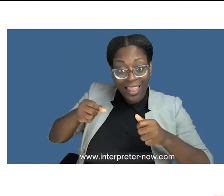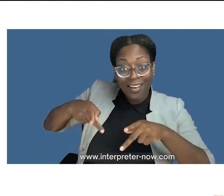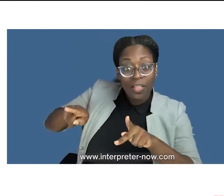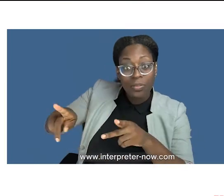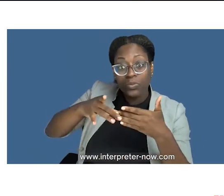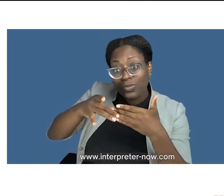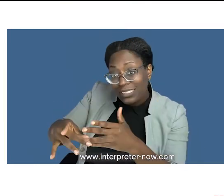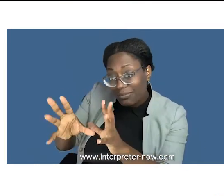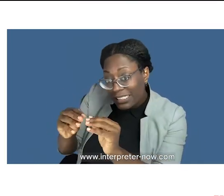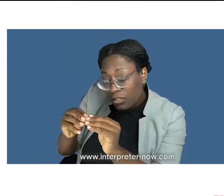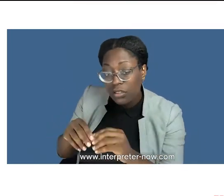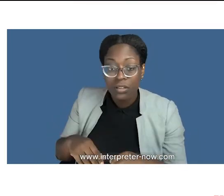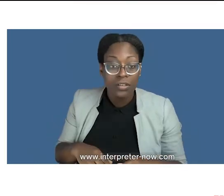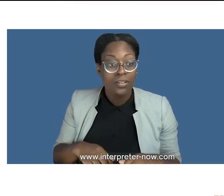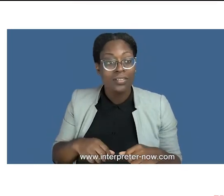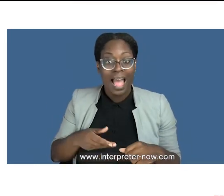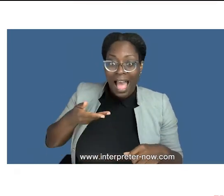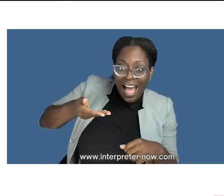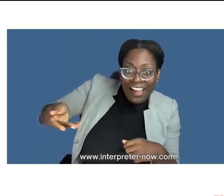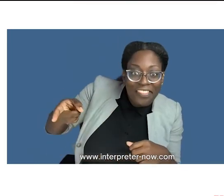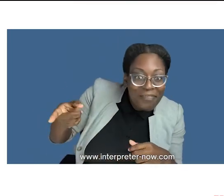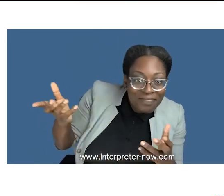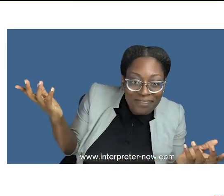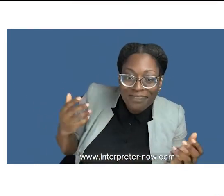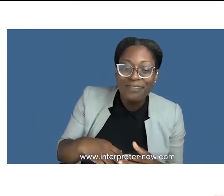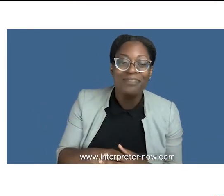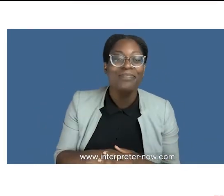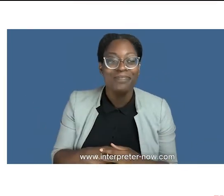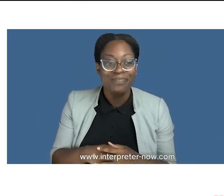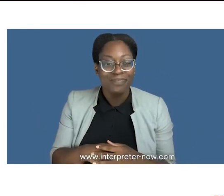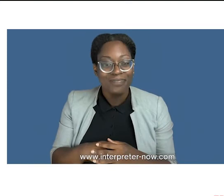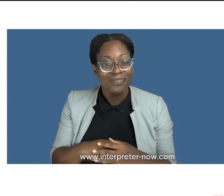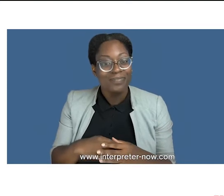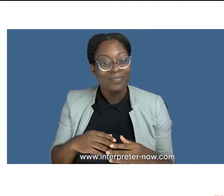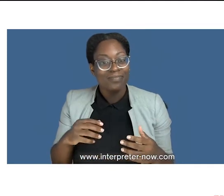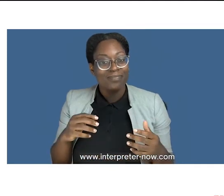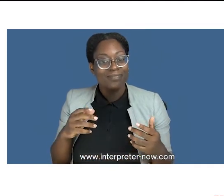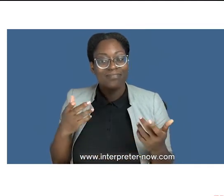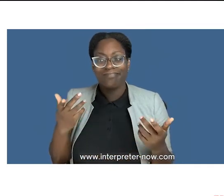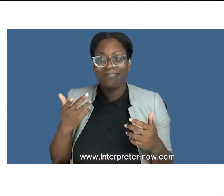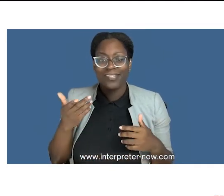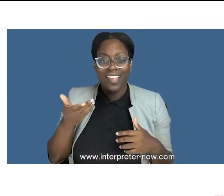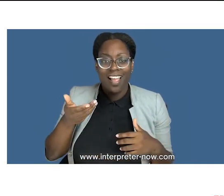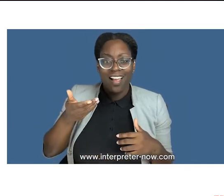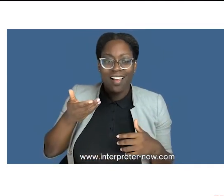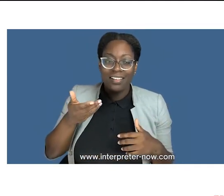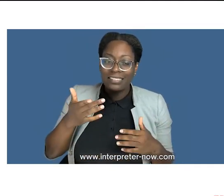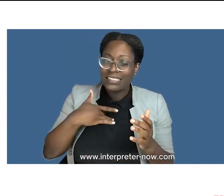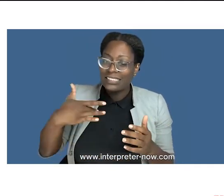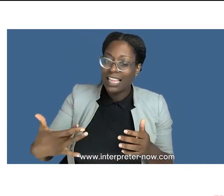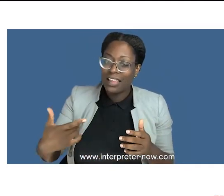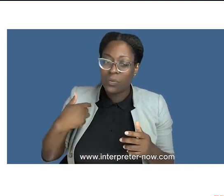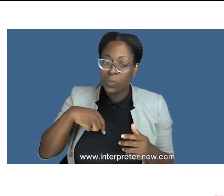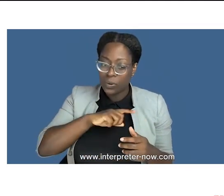or hire them, taking a chance on them by hiring them, knowing that we tend to make decisions around trust,